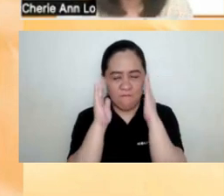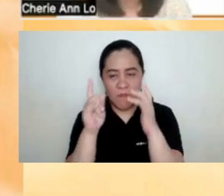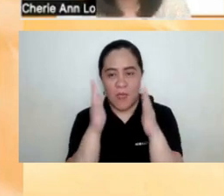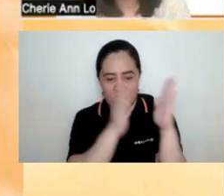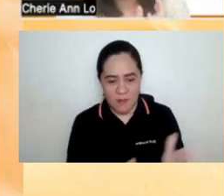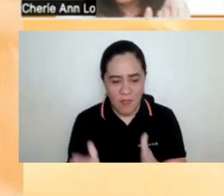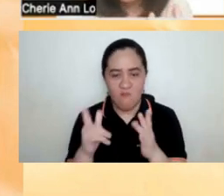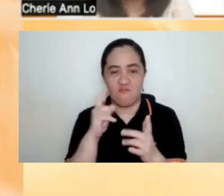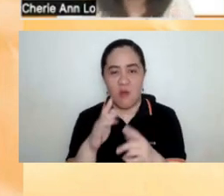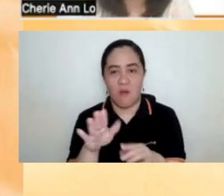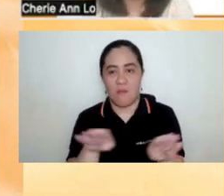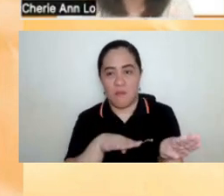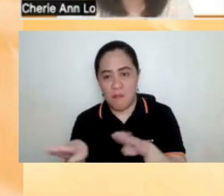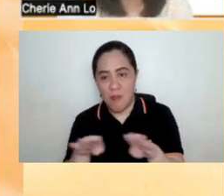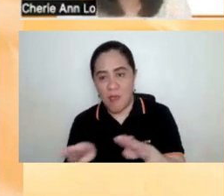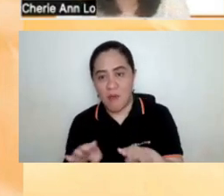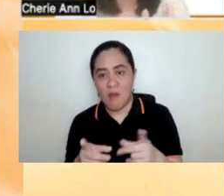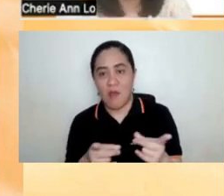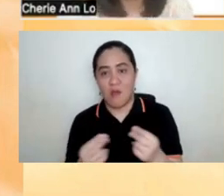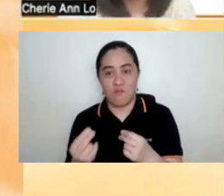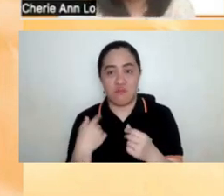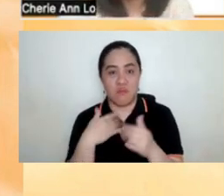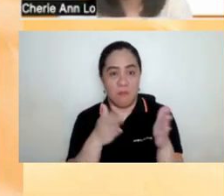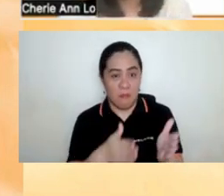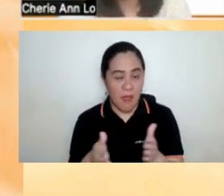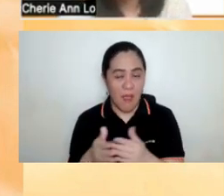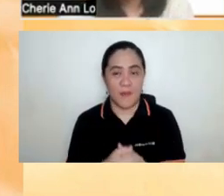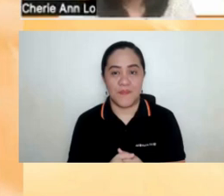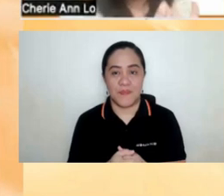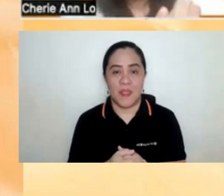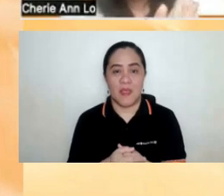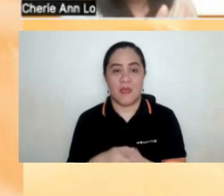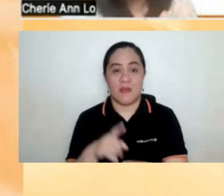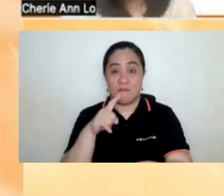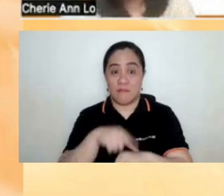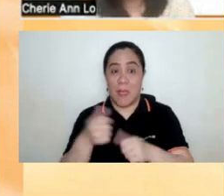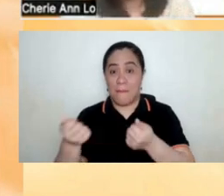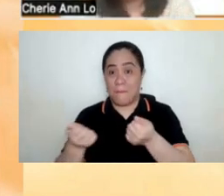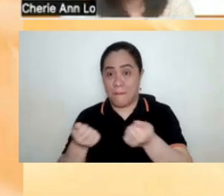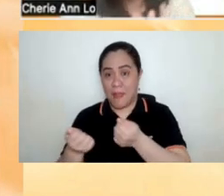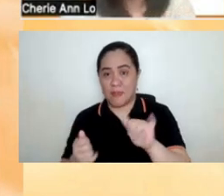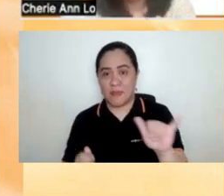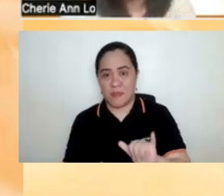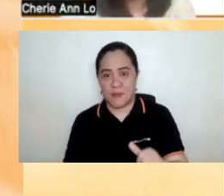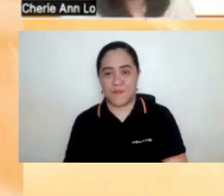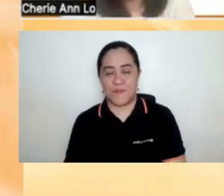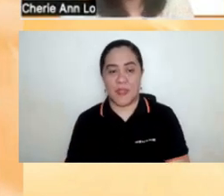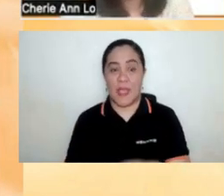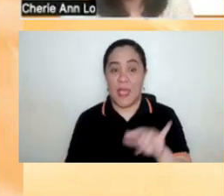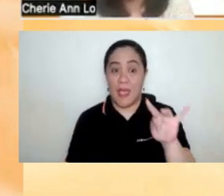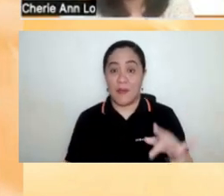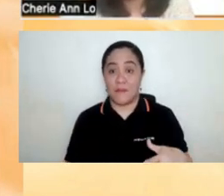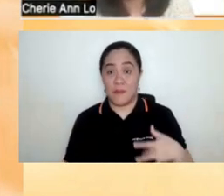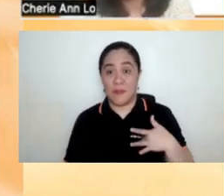our behavior, plan our behavior, or for example, time management. So usually when the body feels like